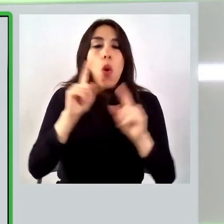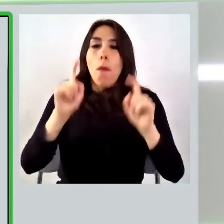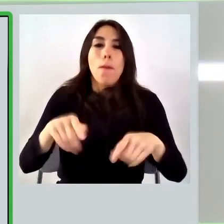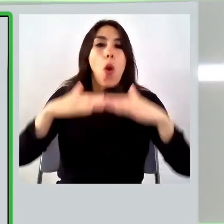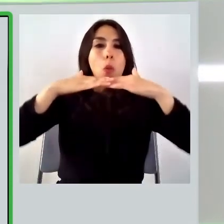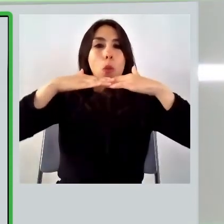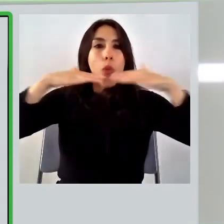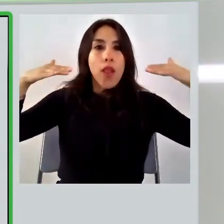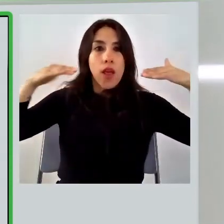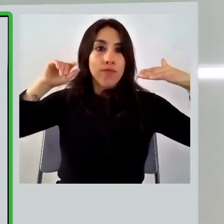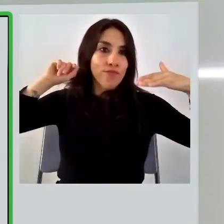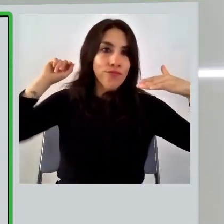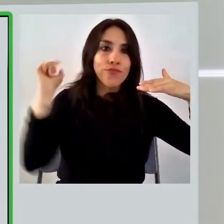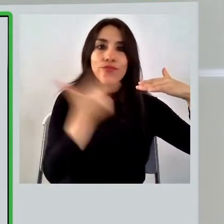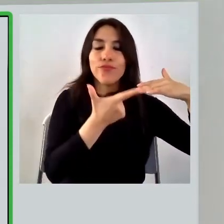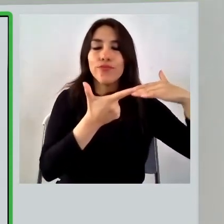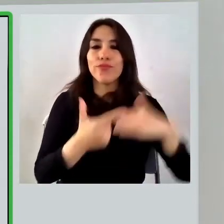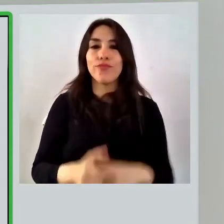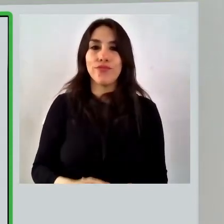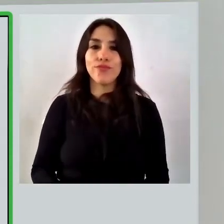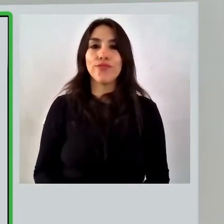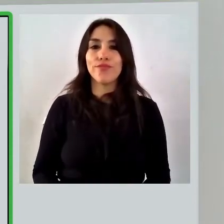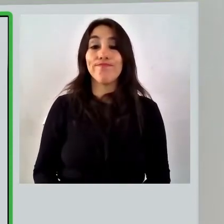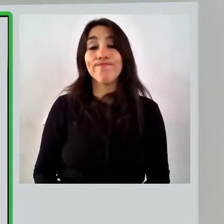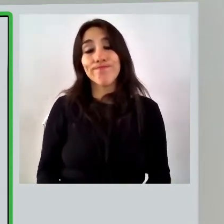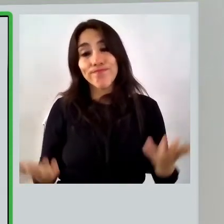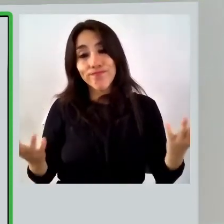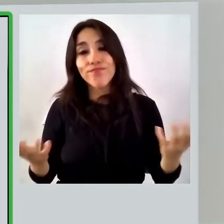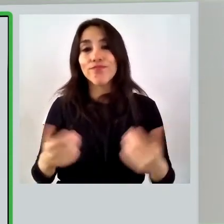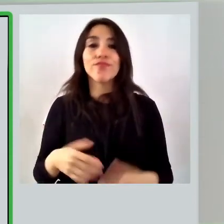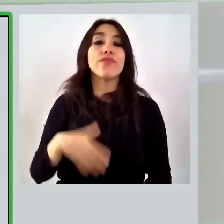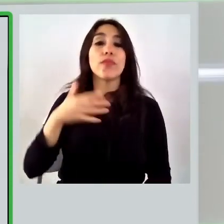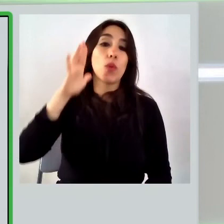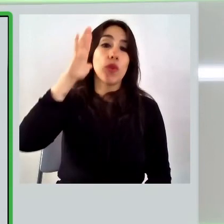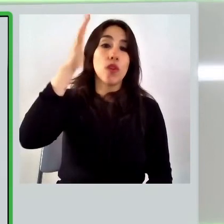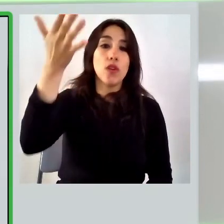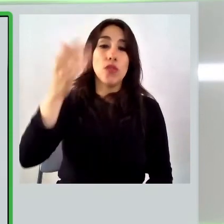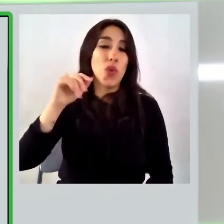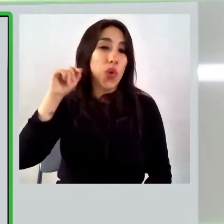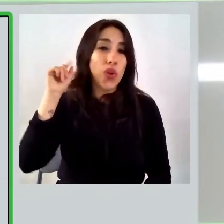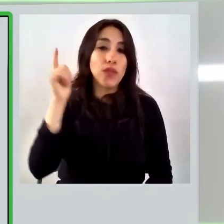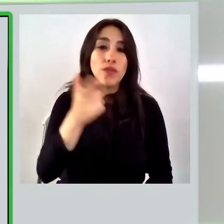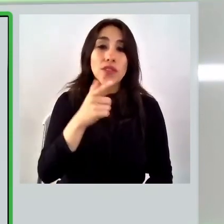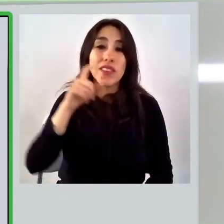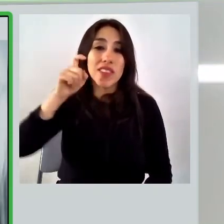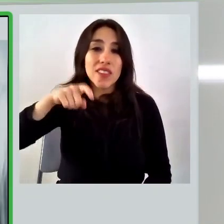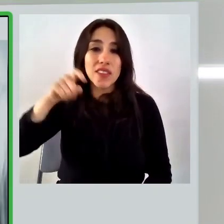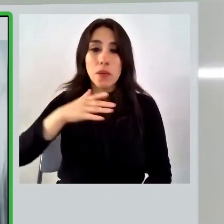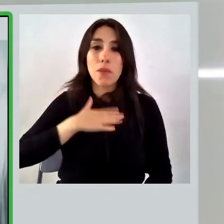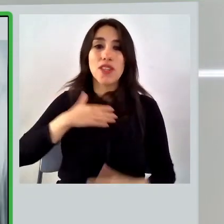some is ultimately beneficial for all. Next slide.